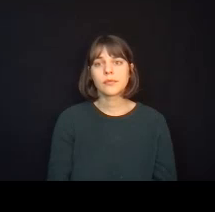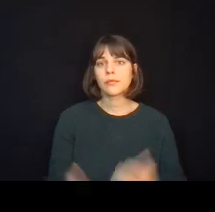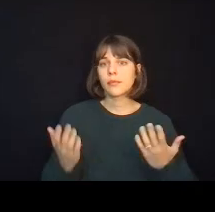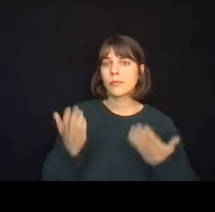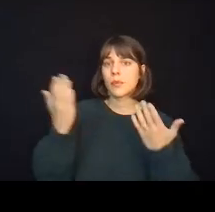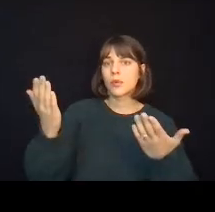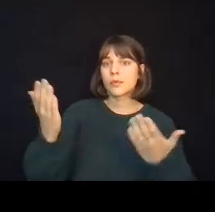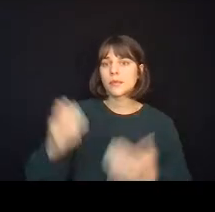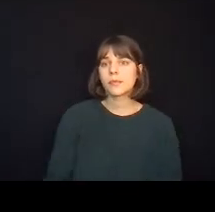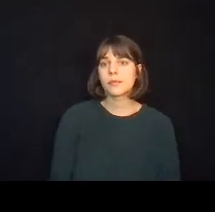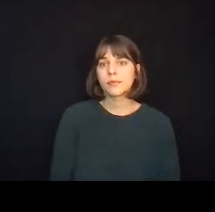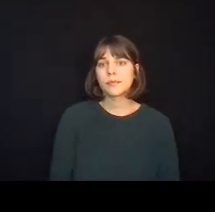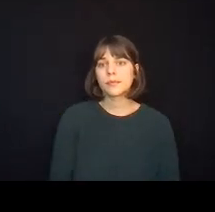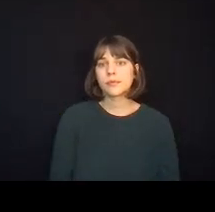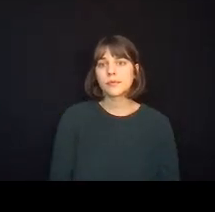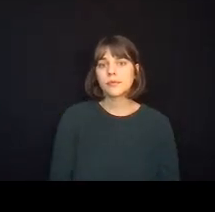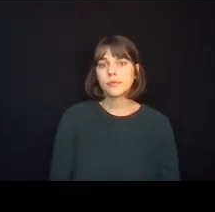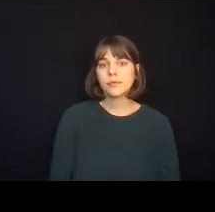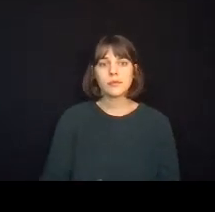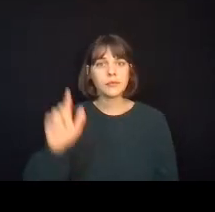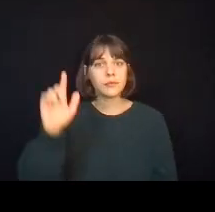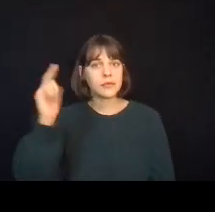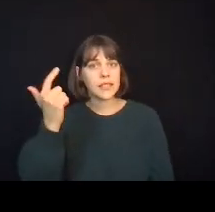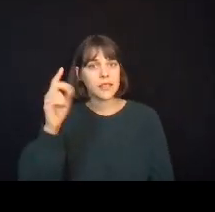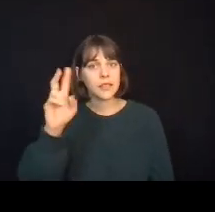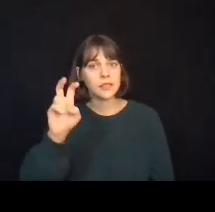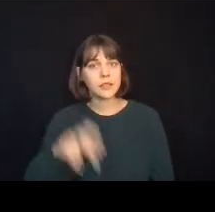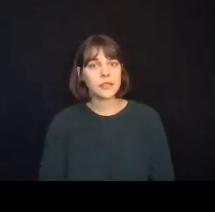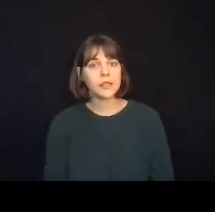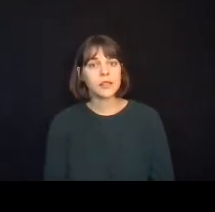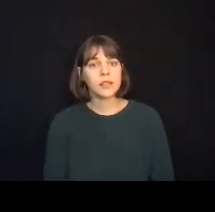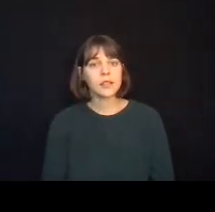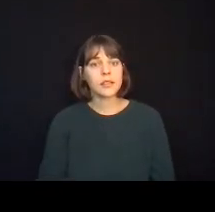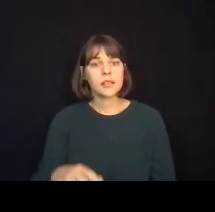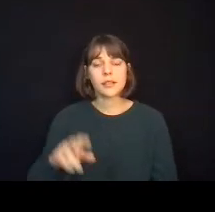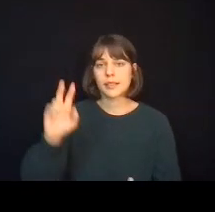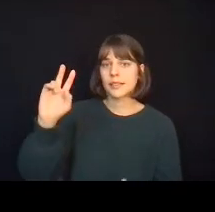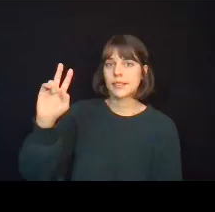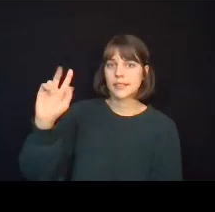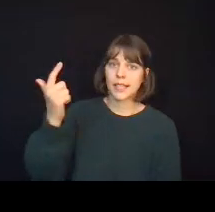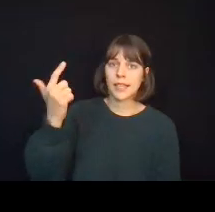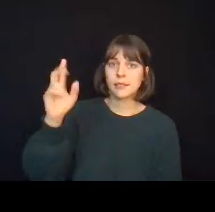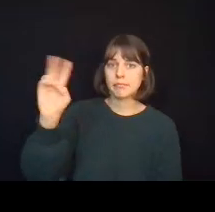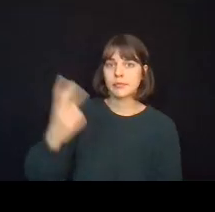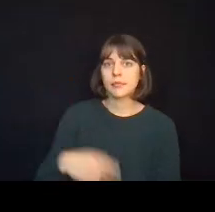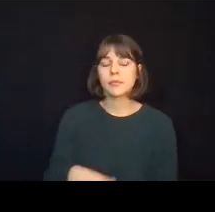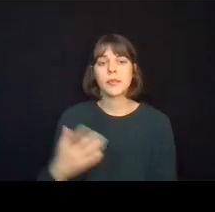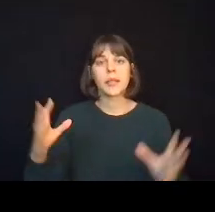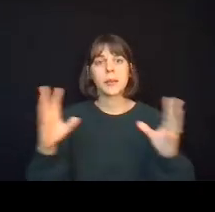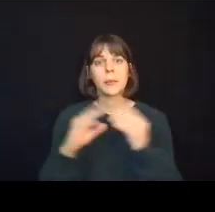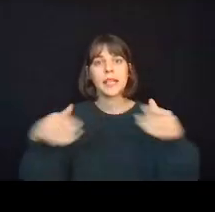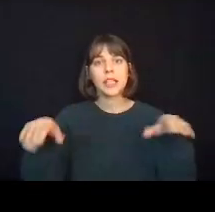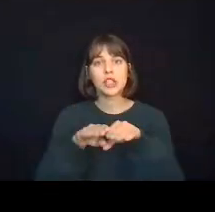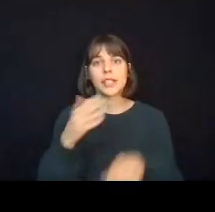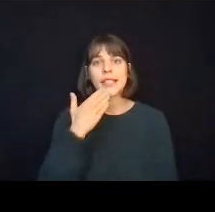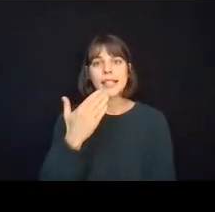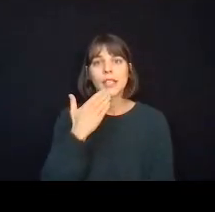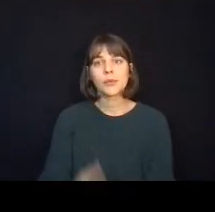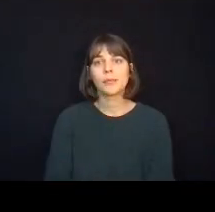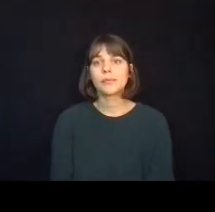So moved. Is there a second? Second. Meeting adjourned. Thank you.